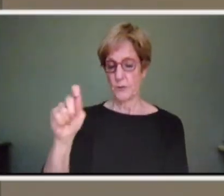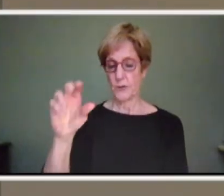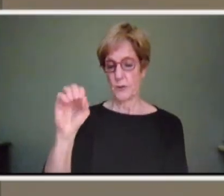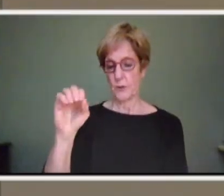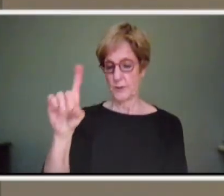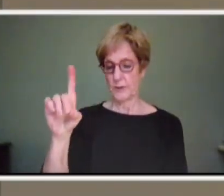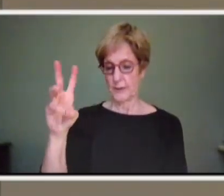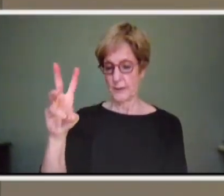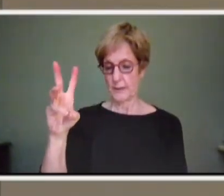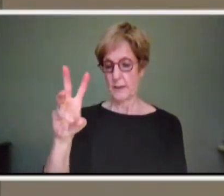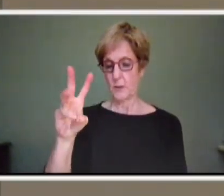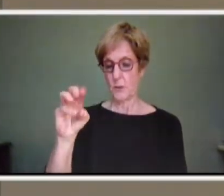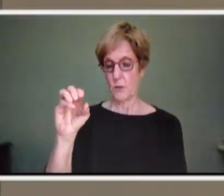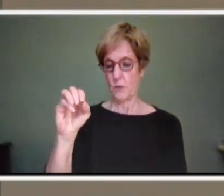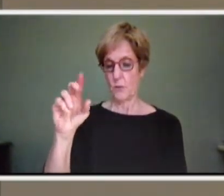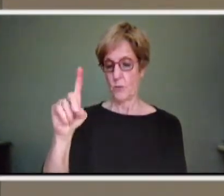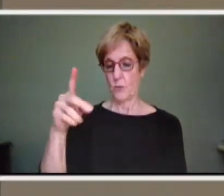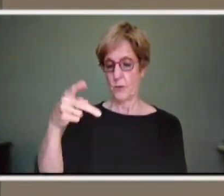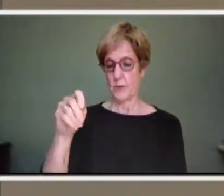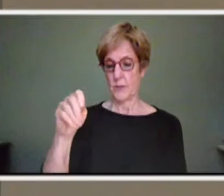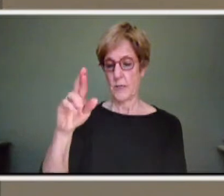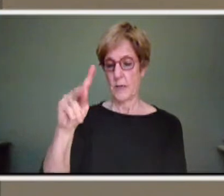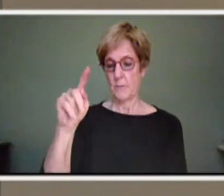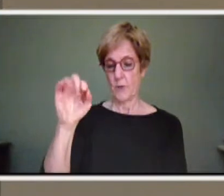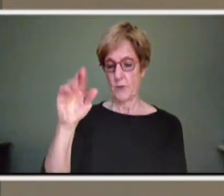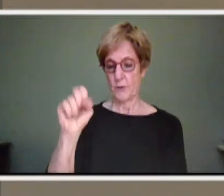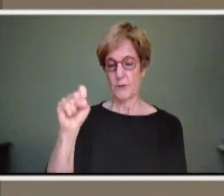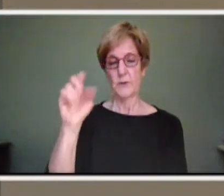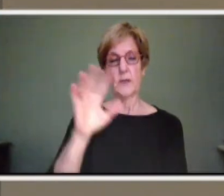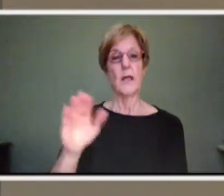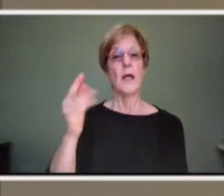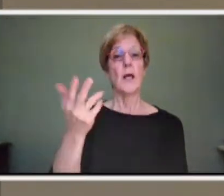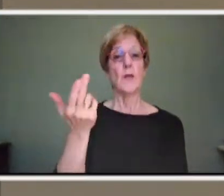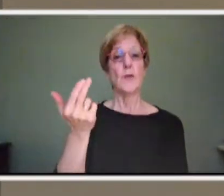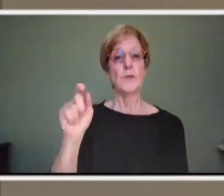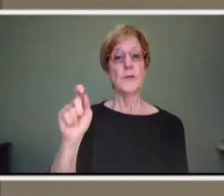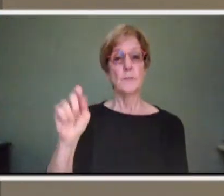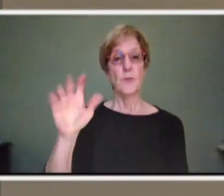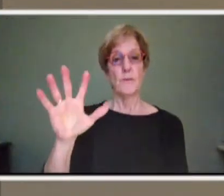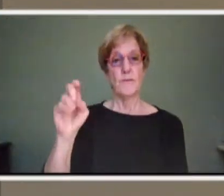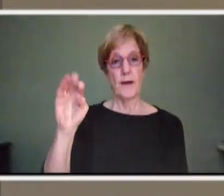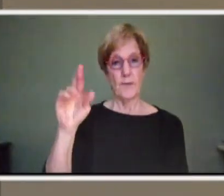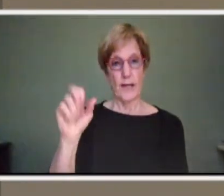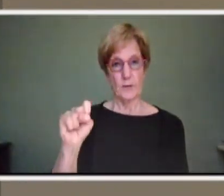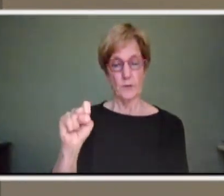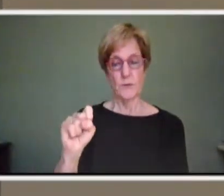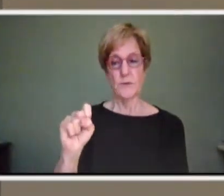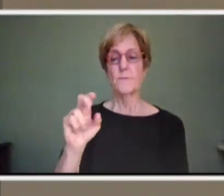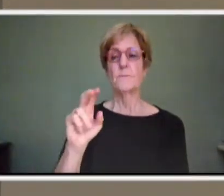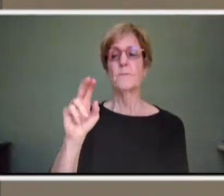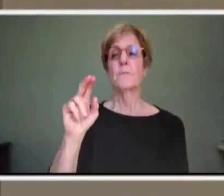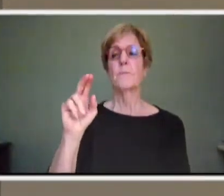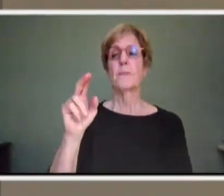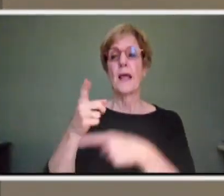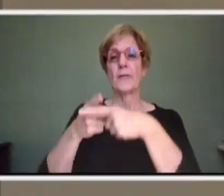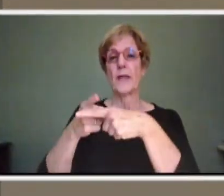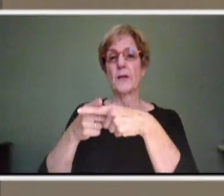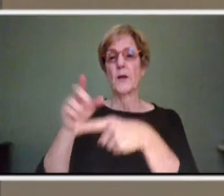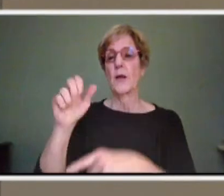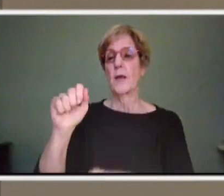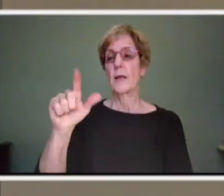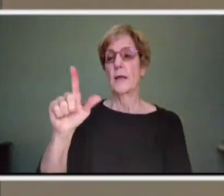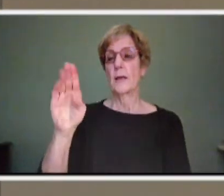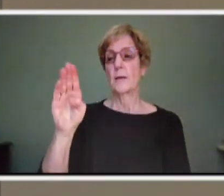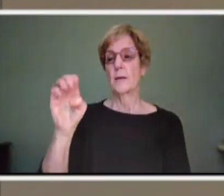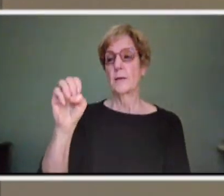2022-066, Wood Partners, for approximately 13.5 acres located on the northeast intersection of Albemarle Road